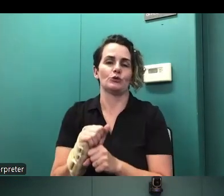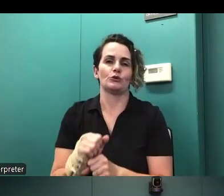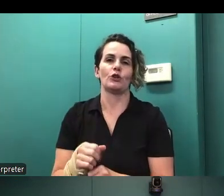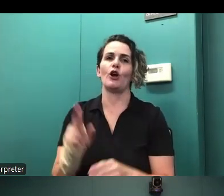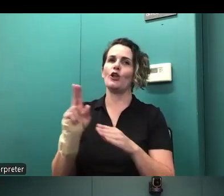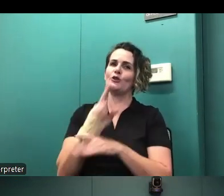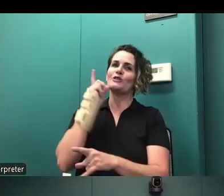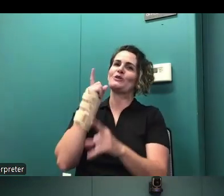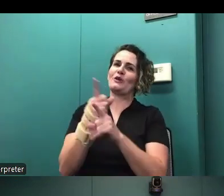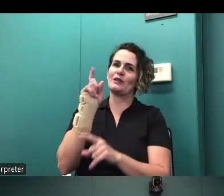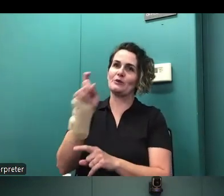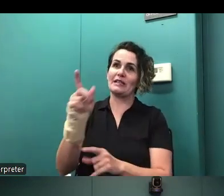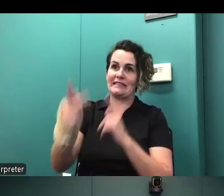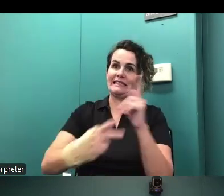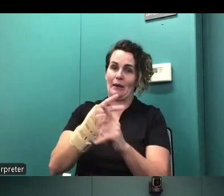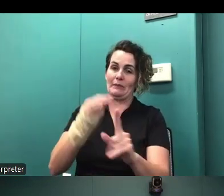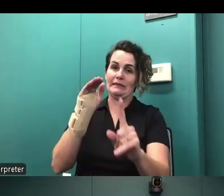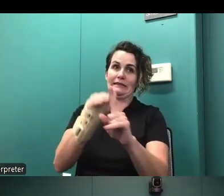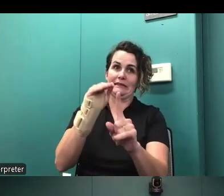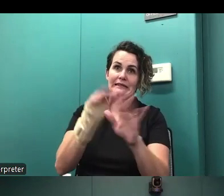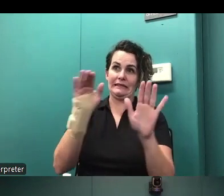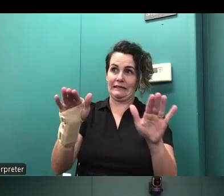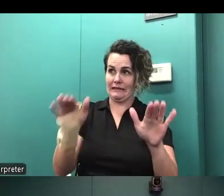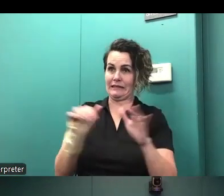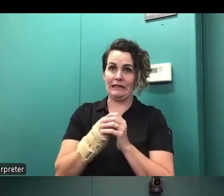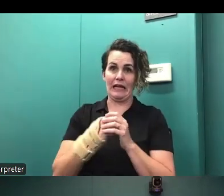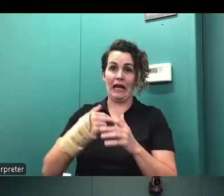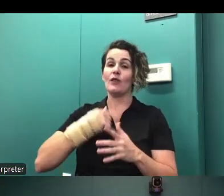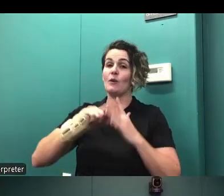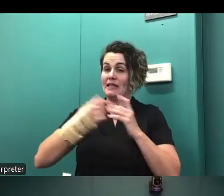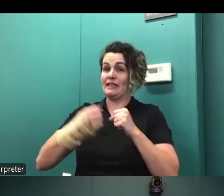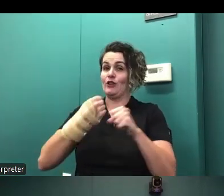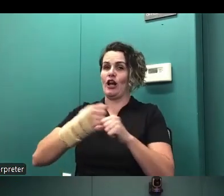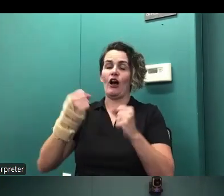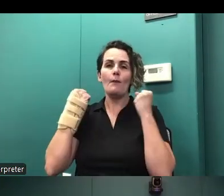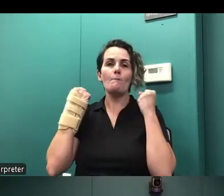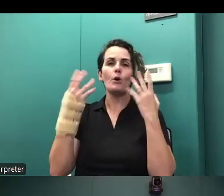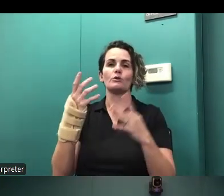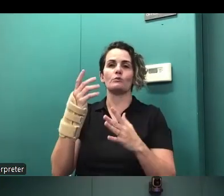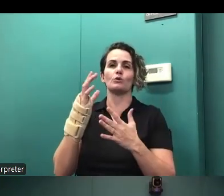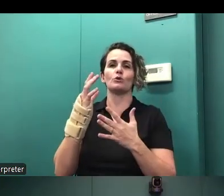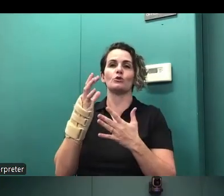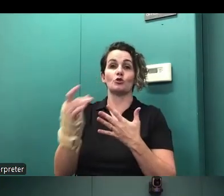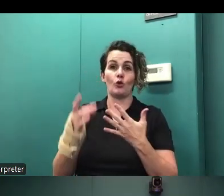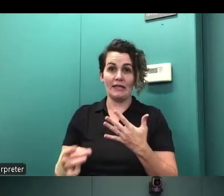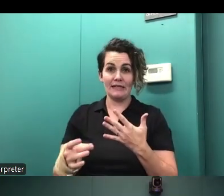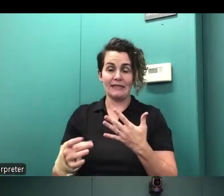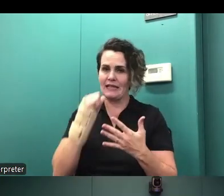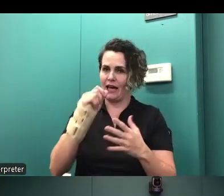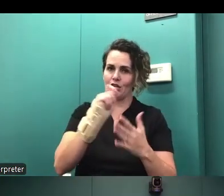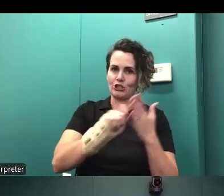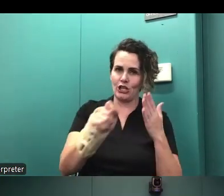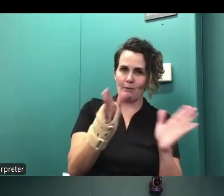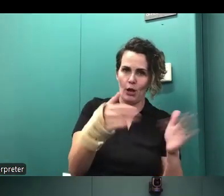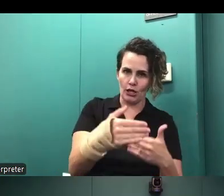question type. And I'm telling you this because beginning of this year, I was doing all multiple choice and I didn't do check boxes, but I caught it before I actually sent